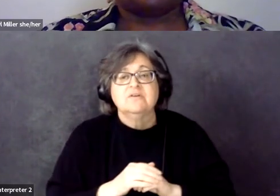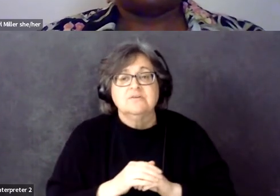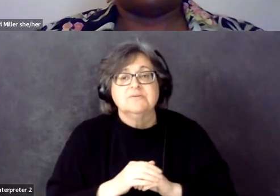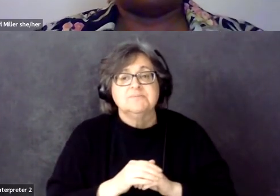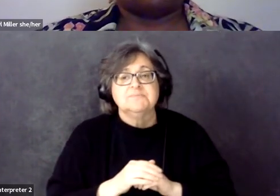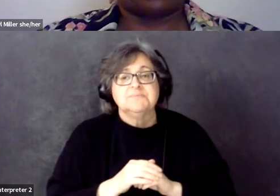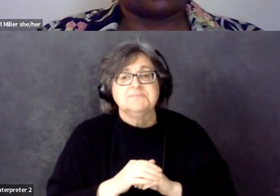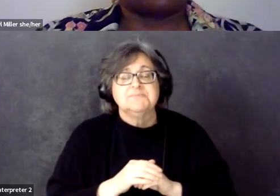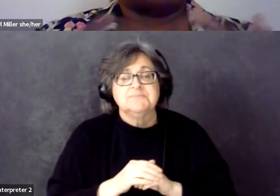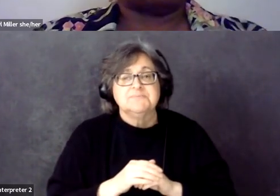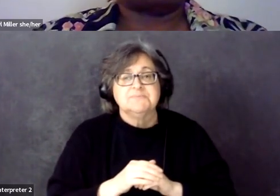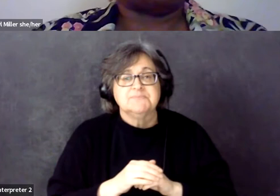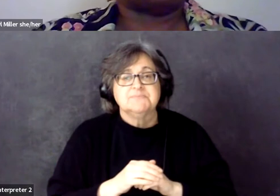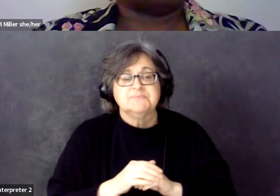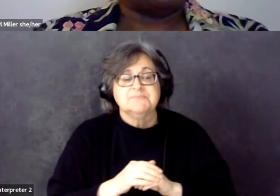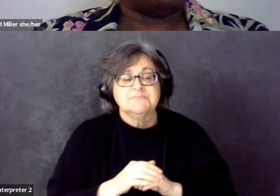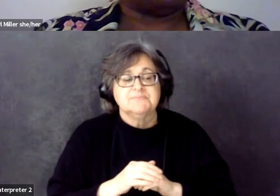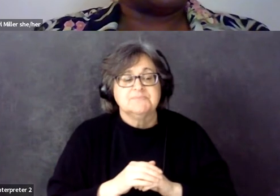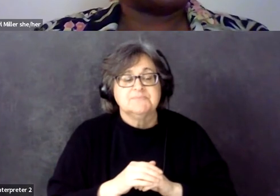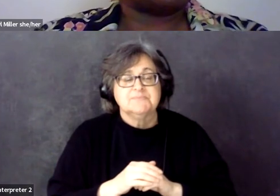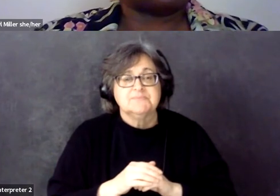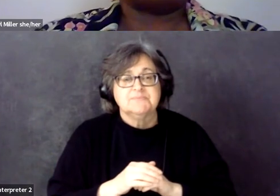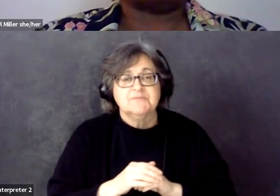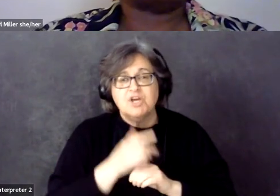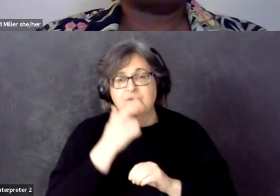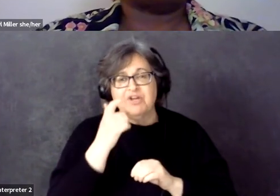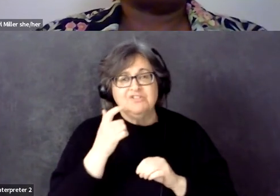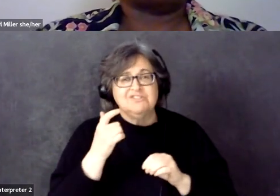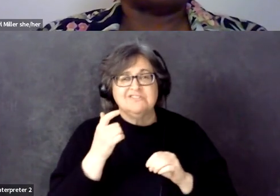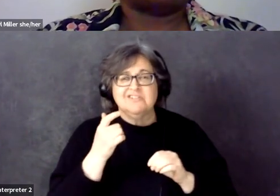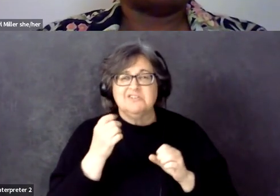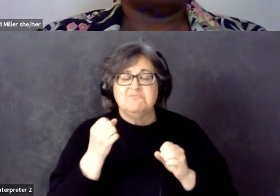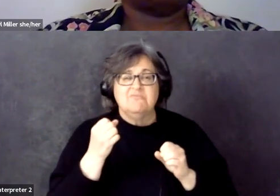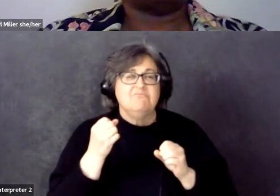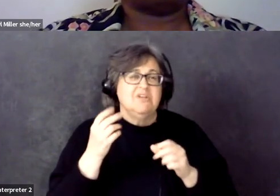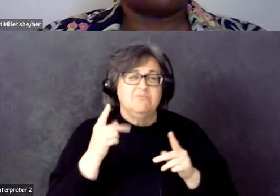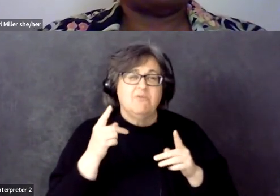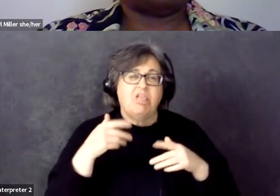that they're not people, because there's a lot of discouragement